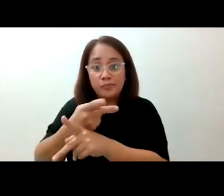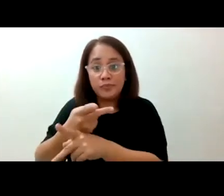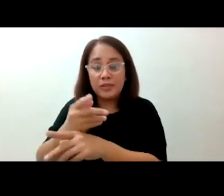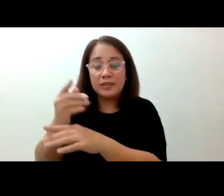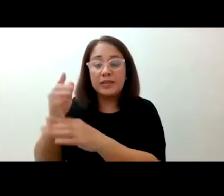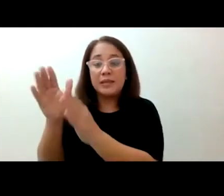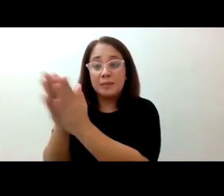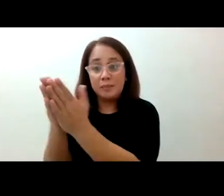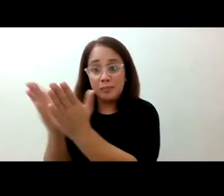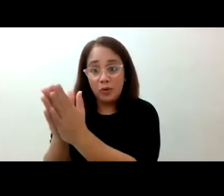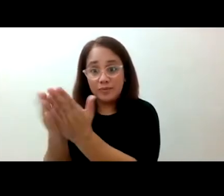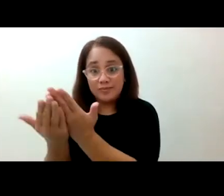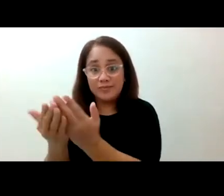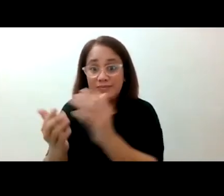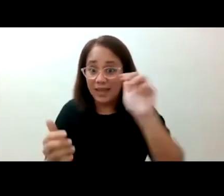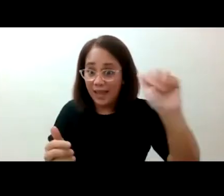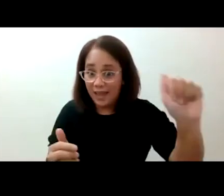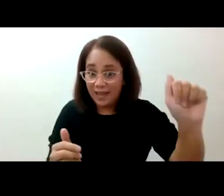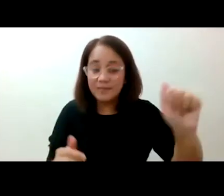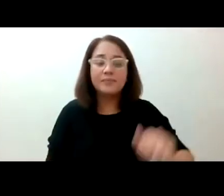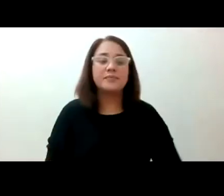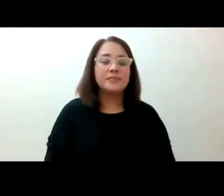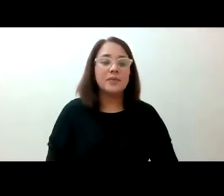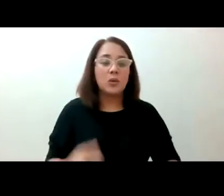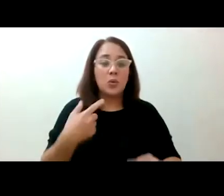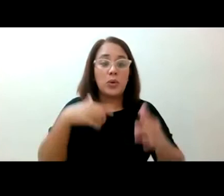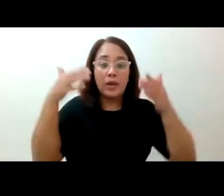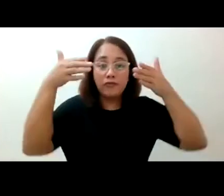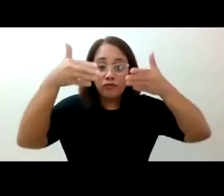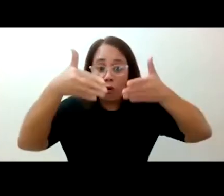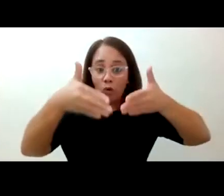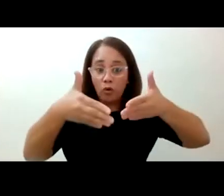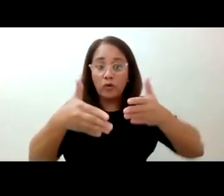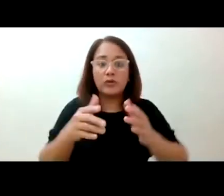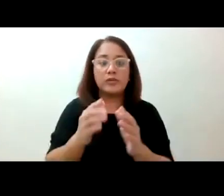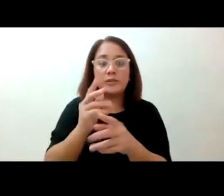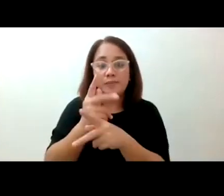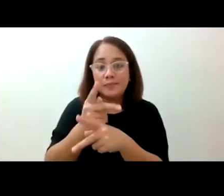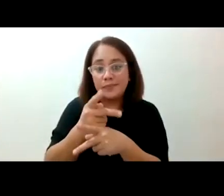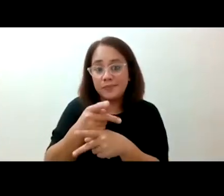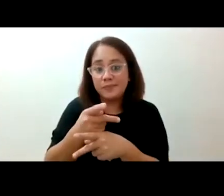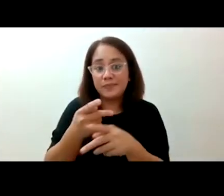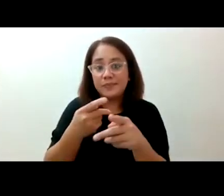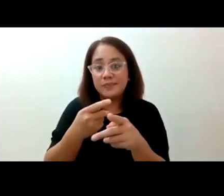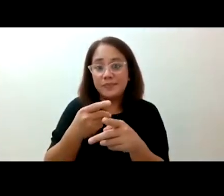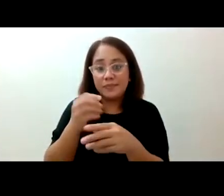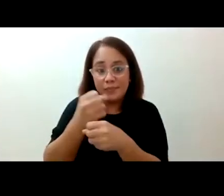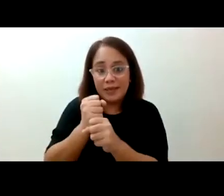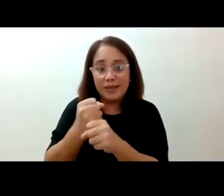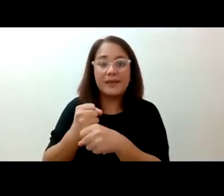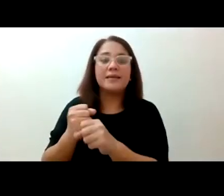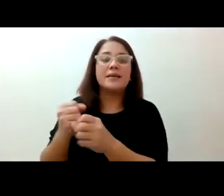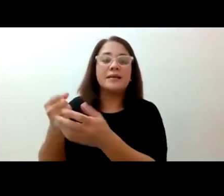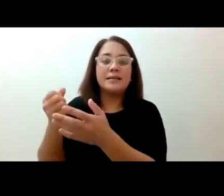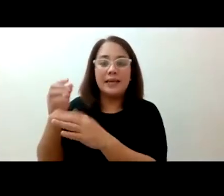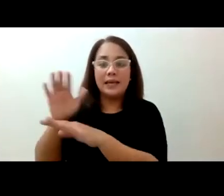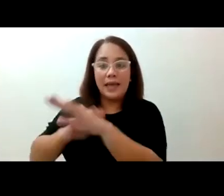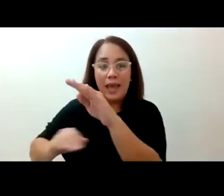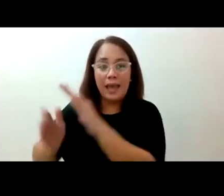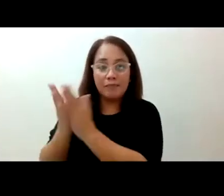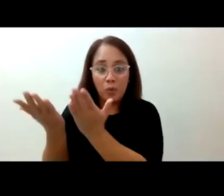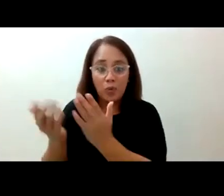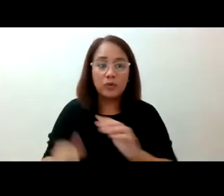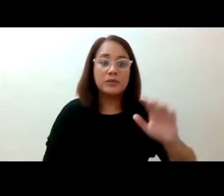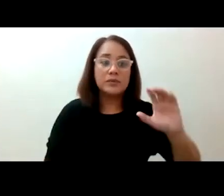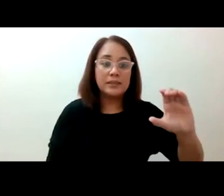A. B, we're focusing on the production of a handbook. C, both A and B. D, neither A nor